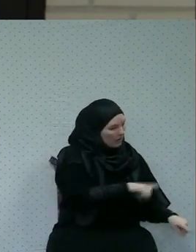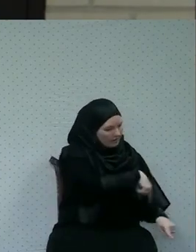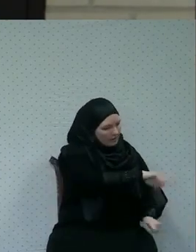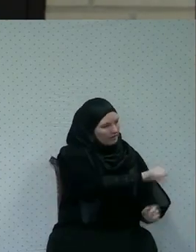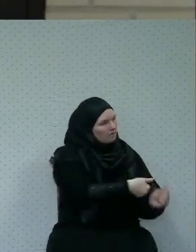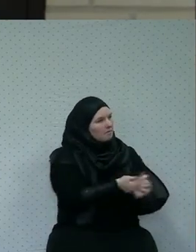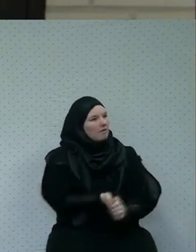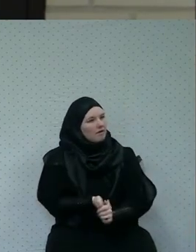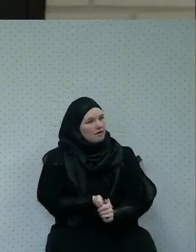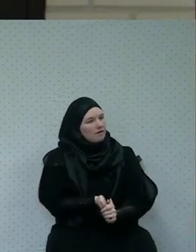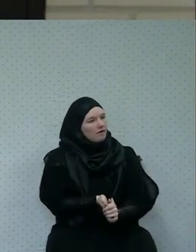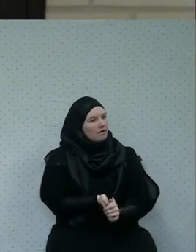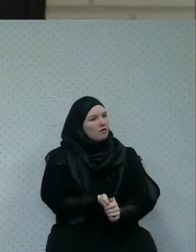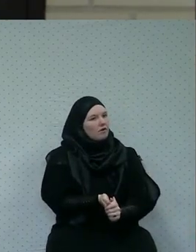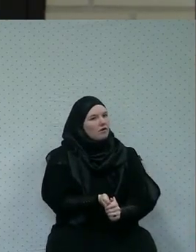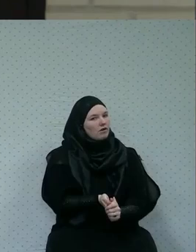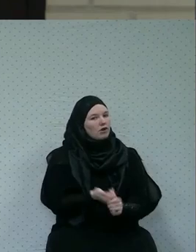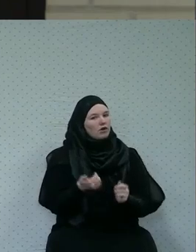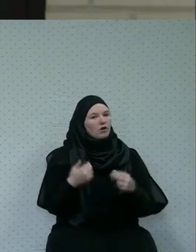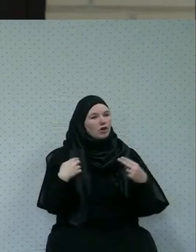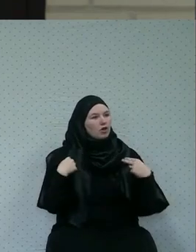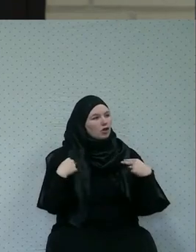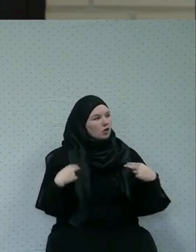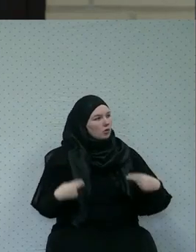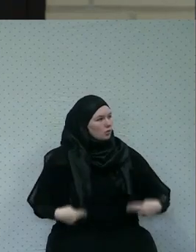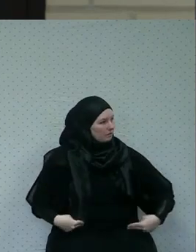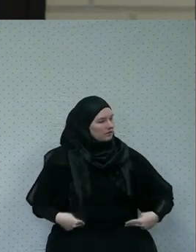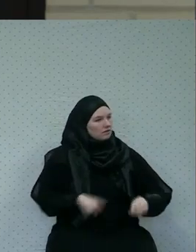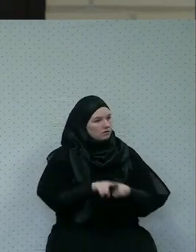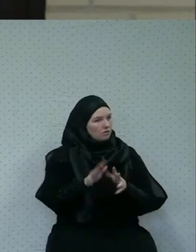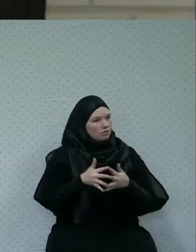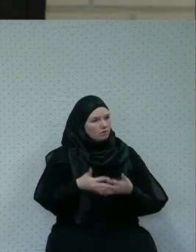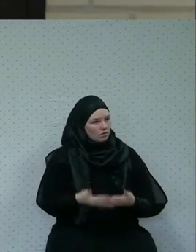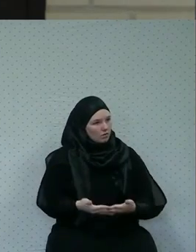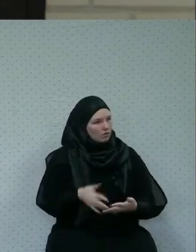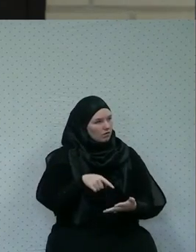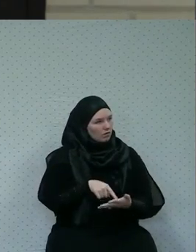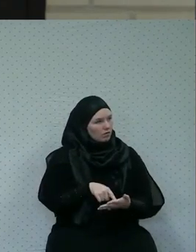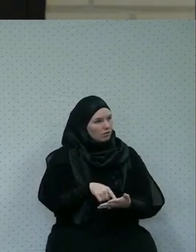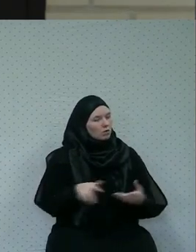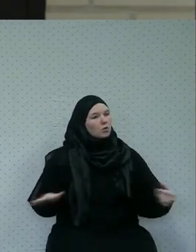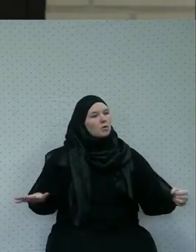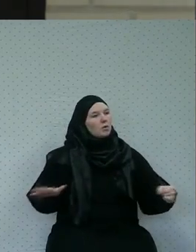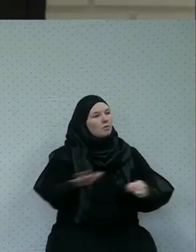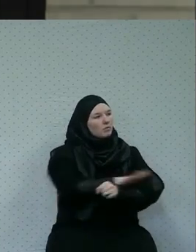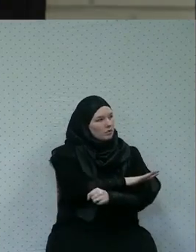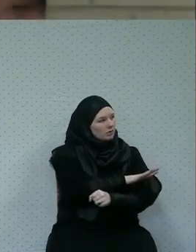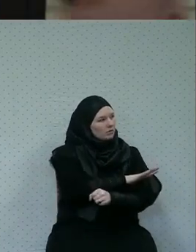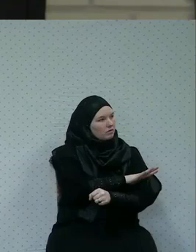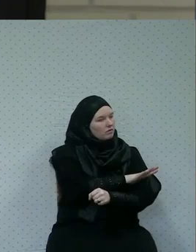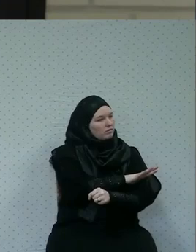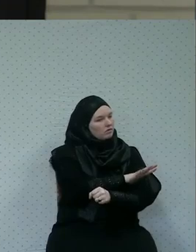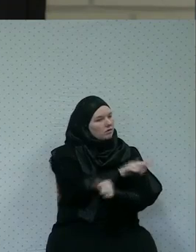obey. Angels are, as we are told in the Quran, in total complete